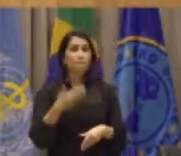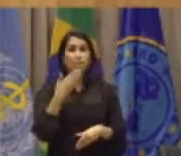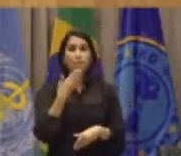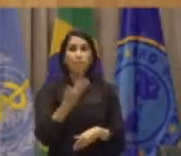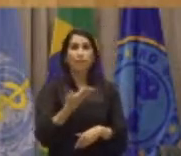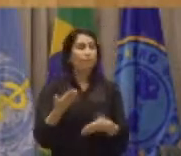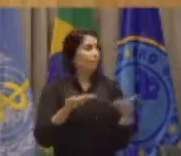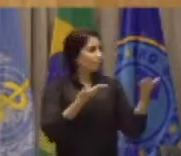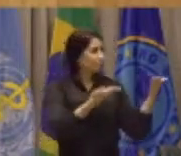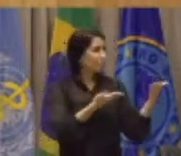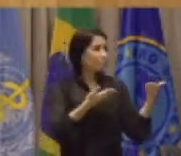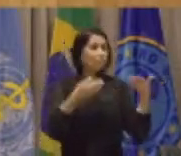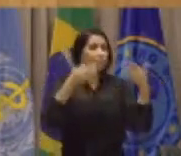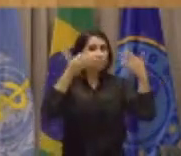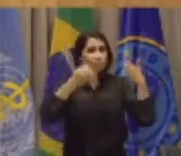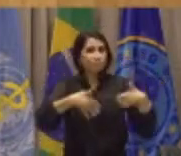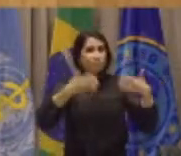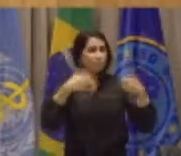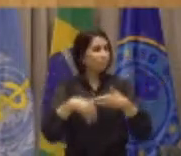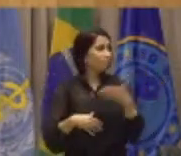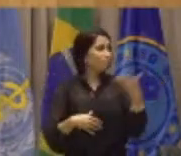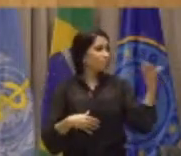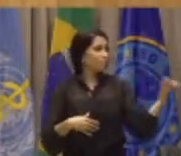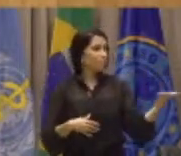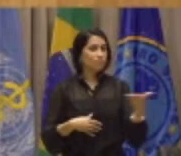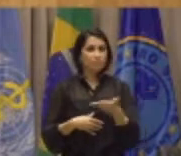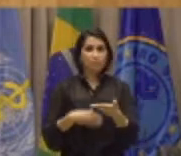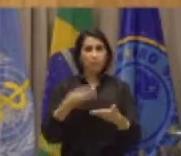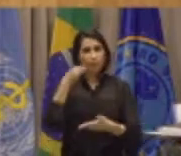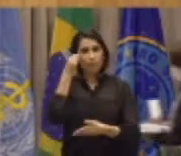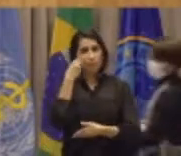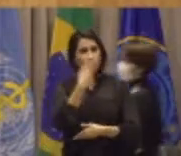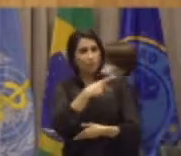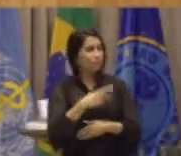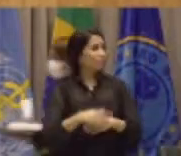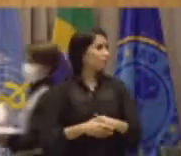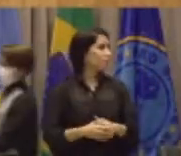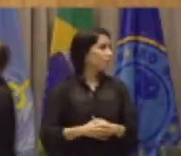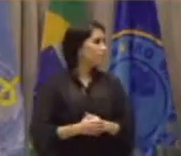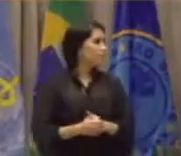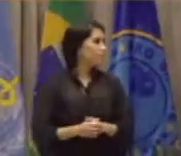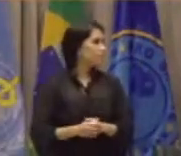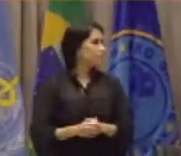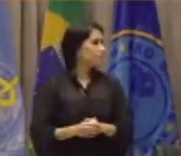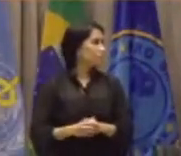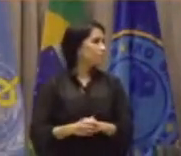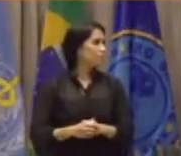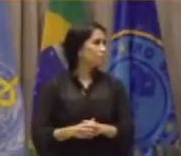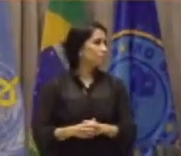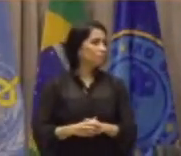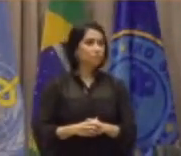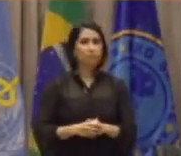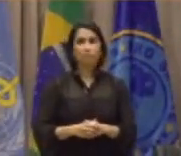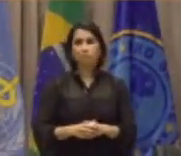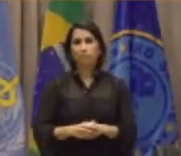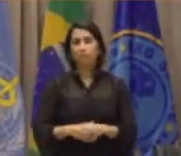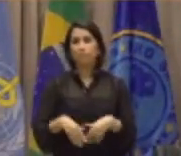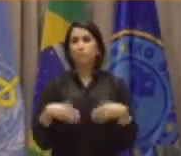to ask Dr. Rangel to share with us his experience. Thank you.